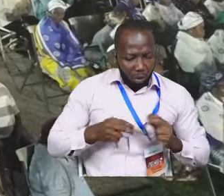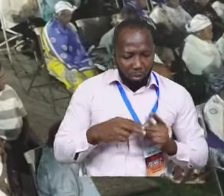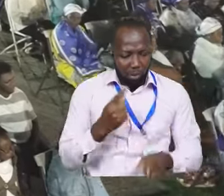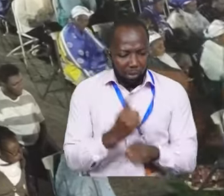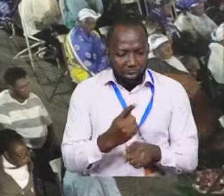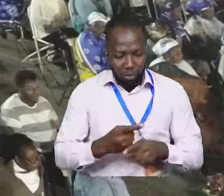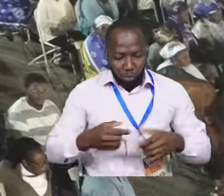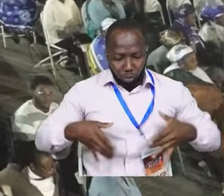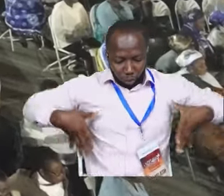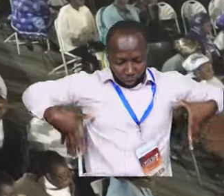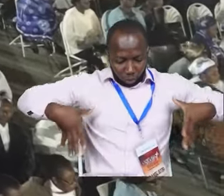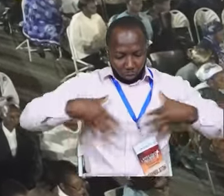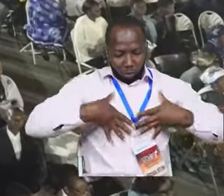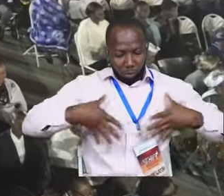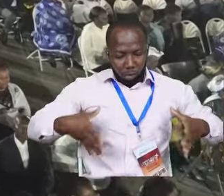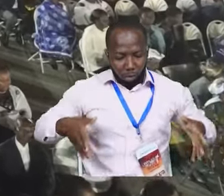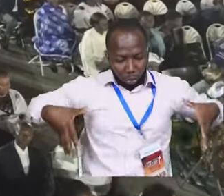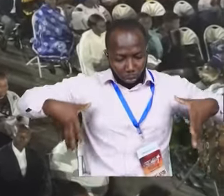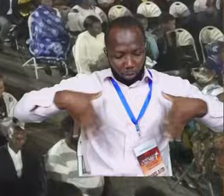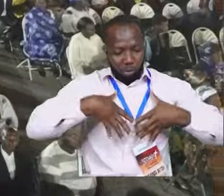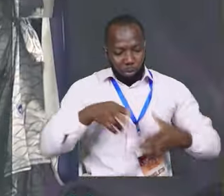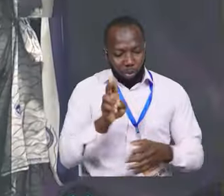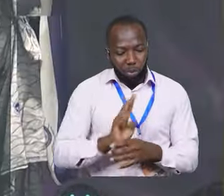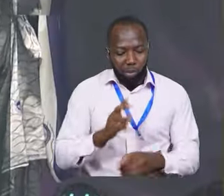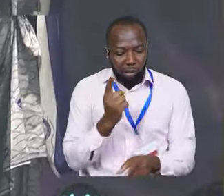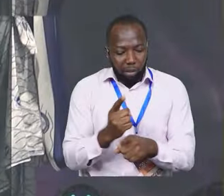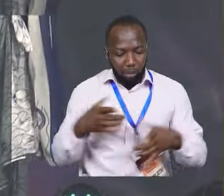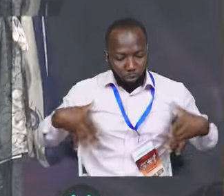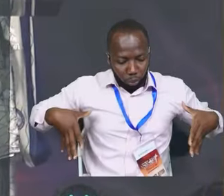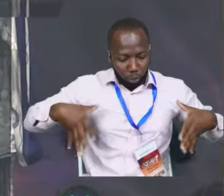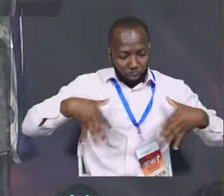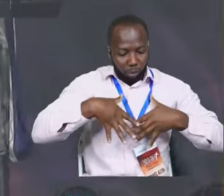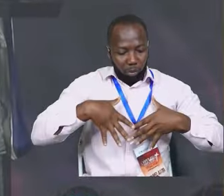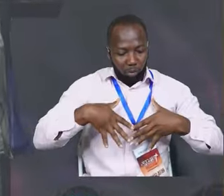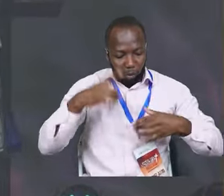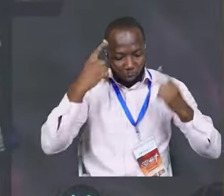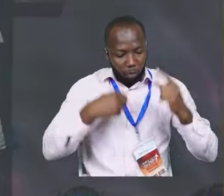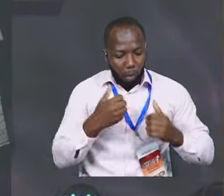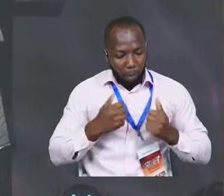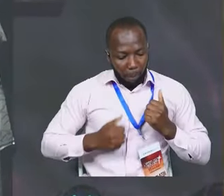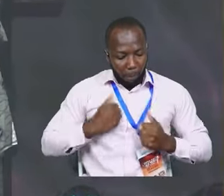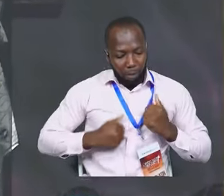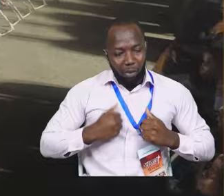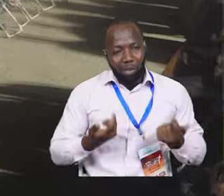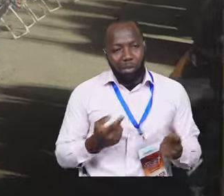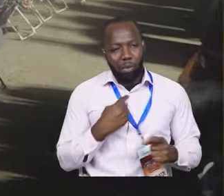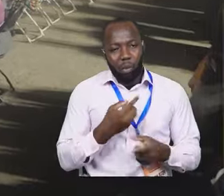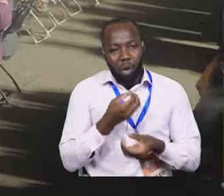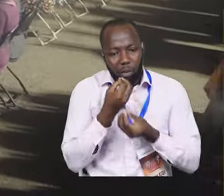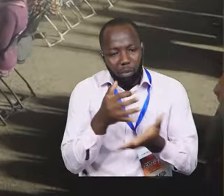Because I was coming to bath the child, I was having a towel around my waist.